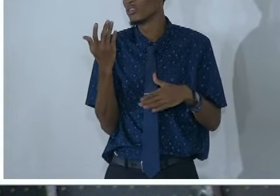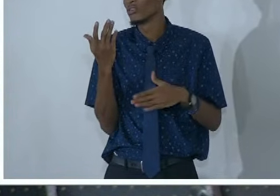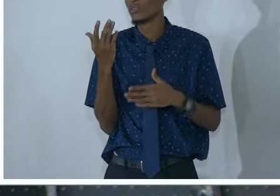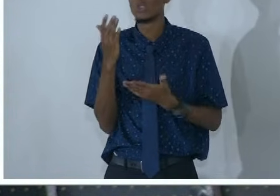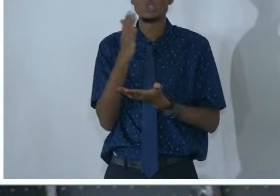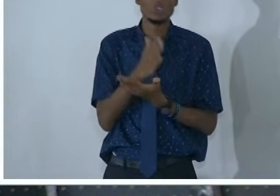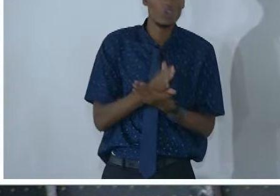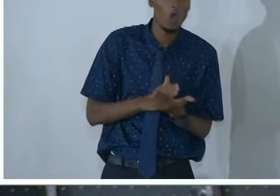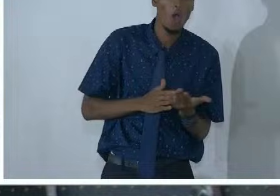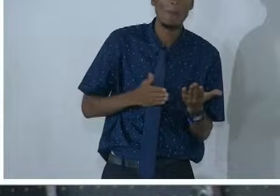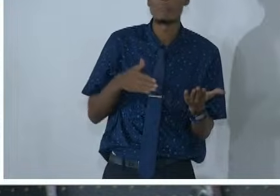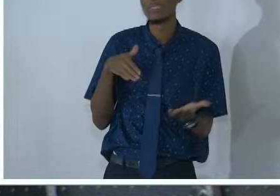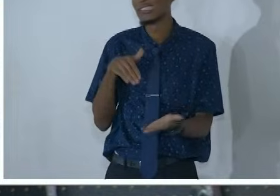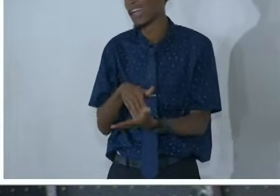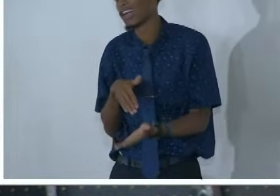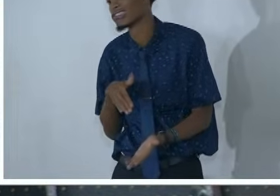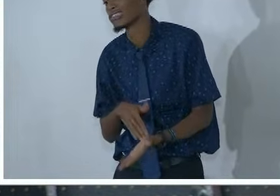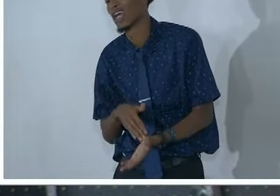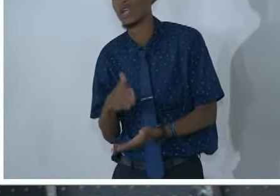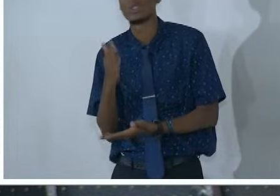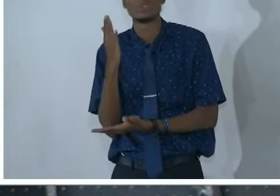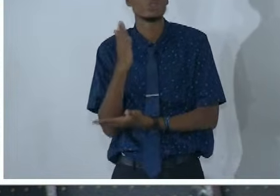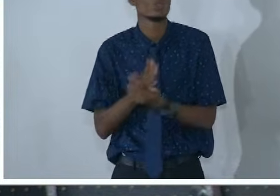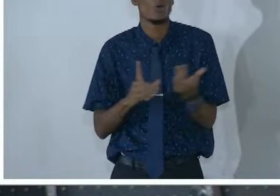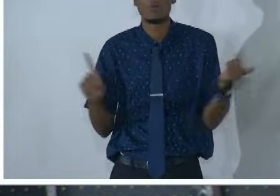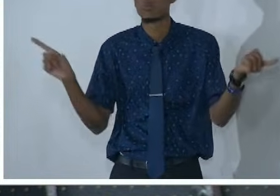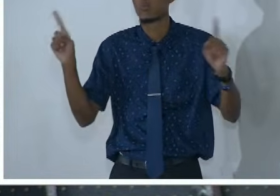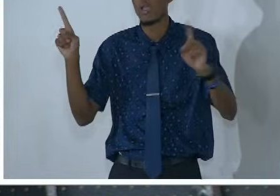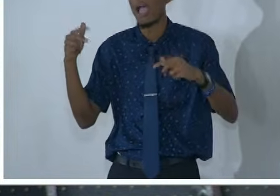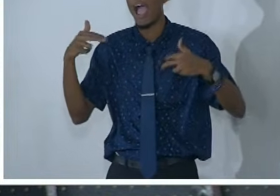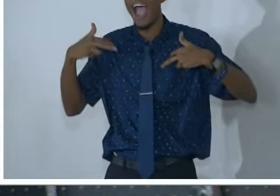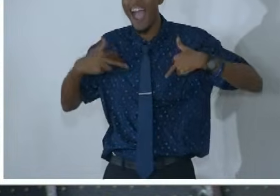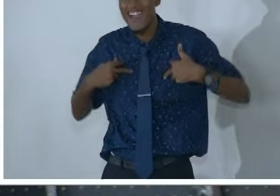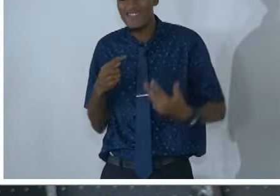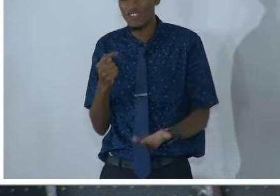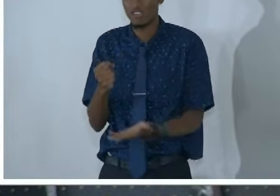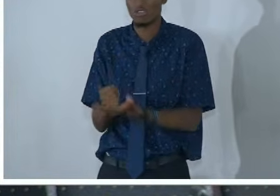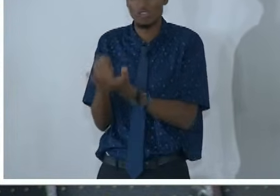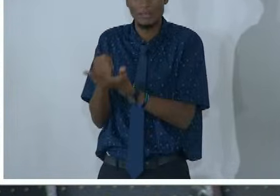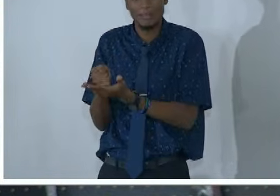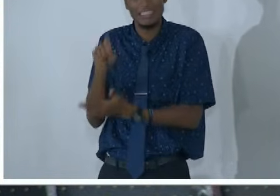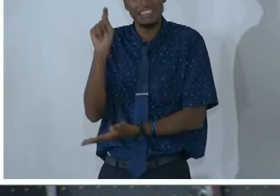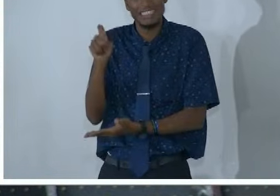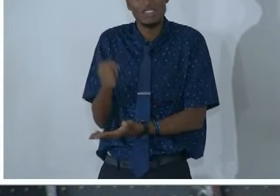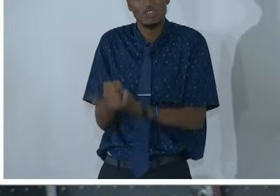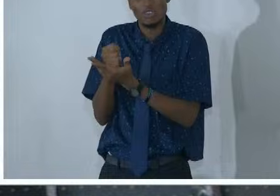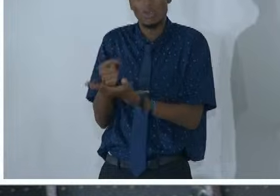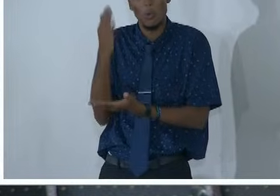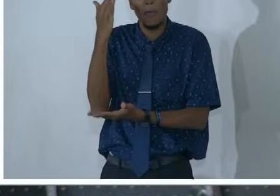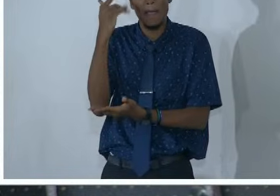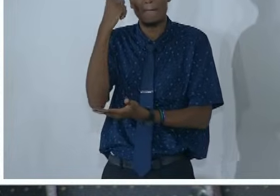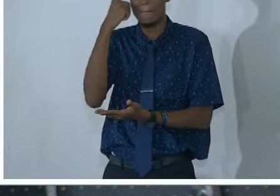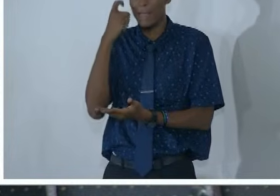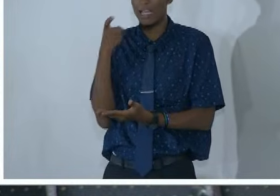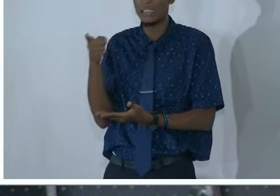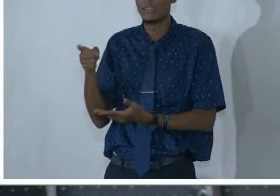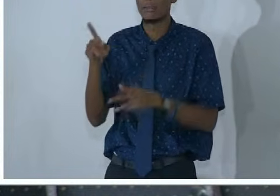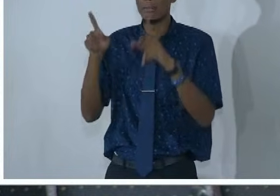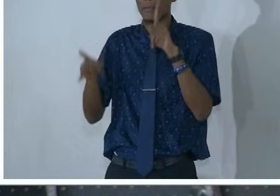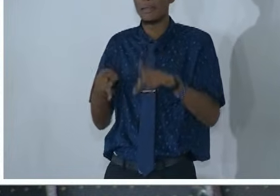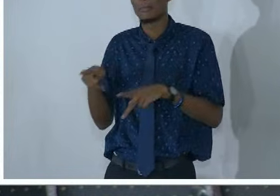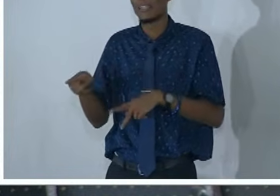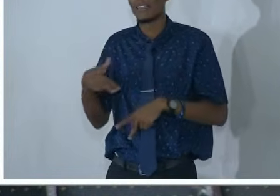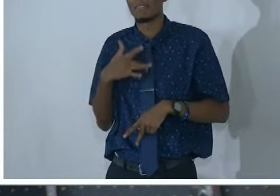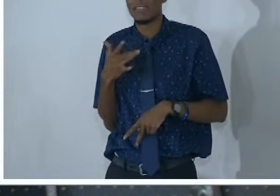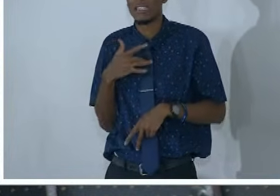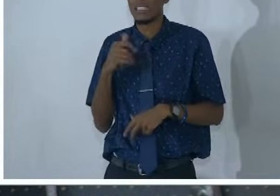doctor's office, there is some treatment being meted out because of this type of antisocial behavior.